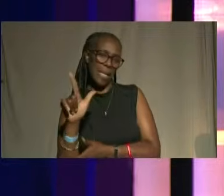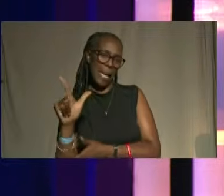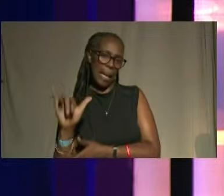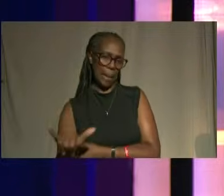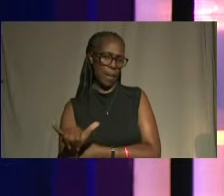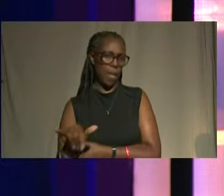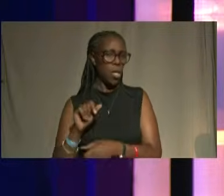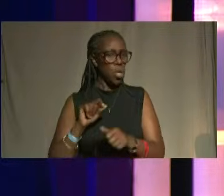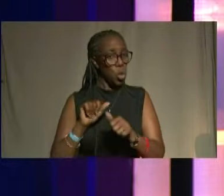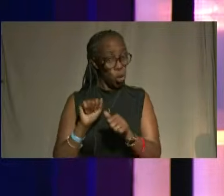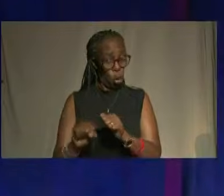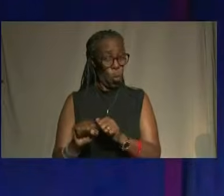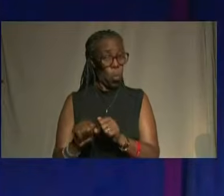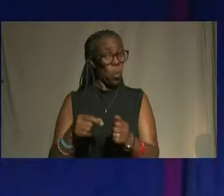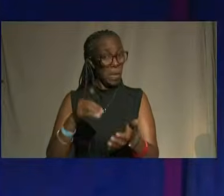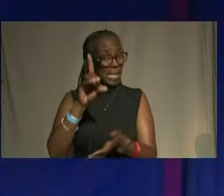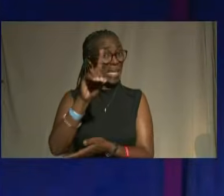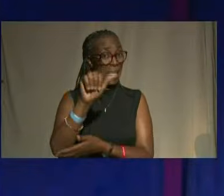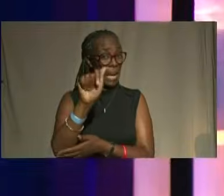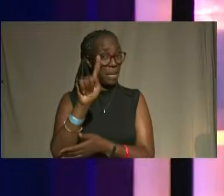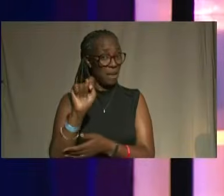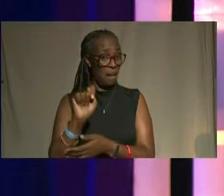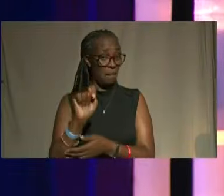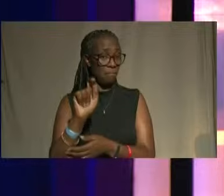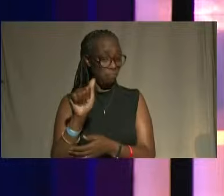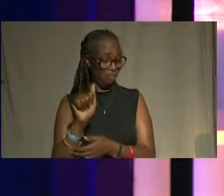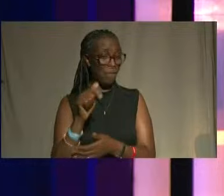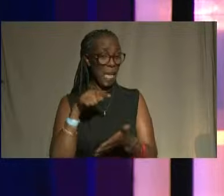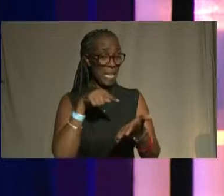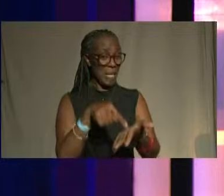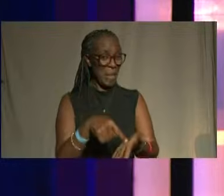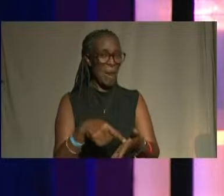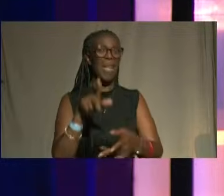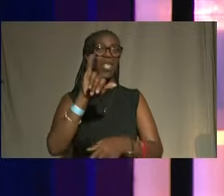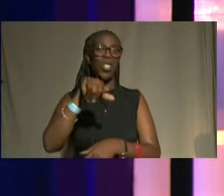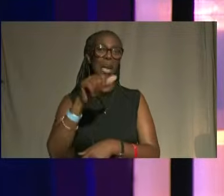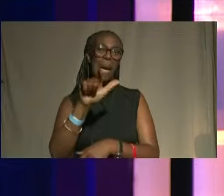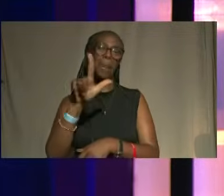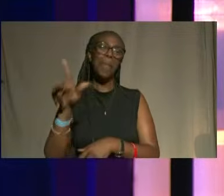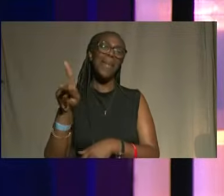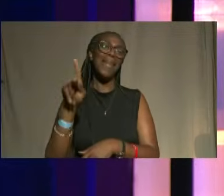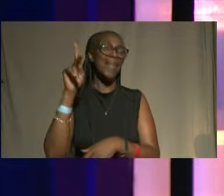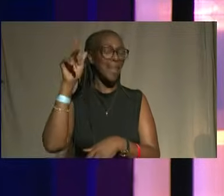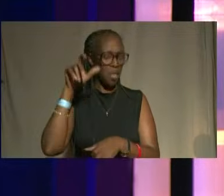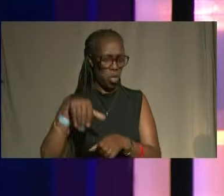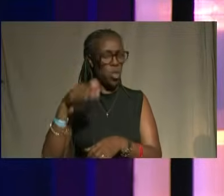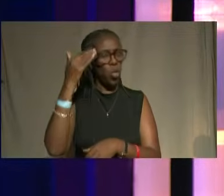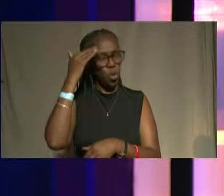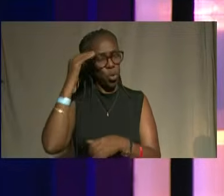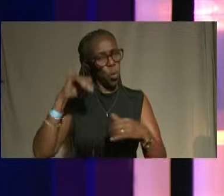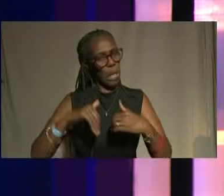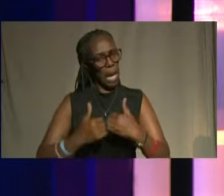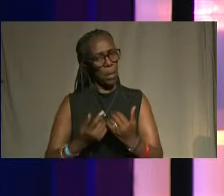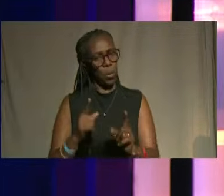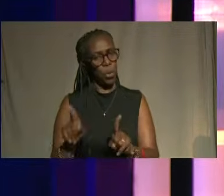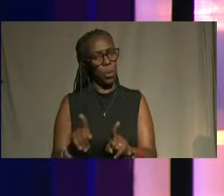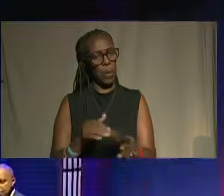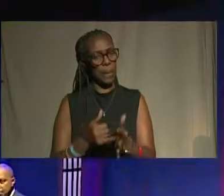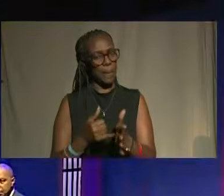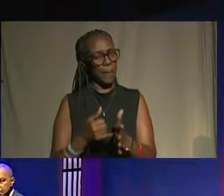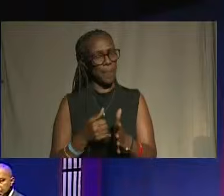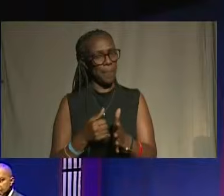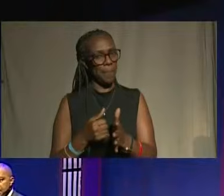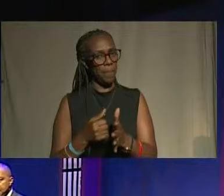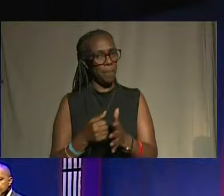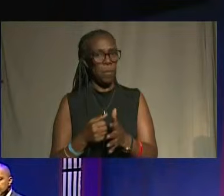data is there. The data shows the Jamaica Labour Party knows how to do it. Time. Let's take a question from social media. Amoy? Well, George,